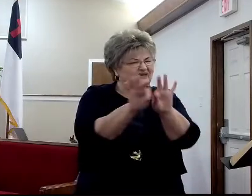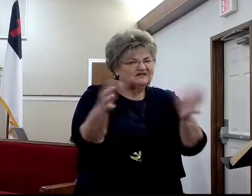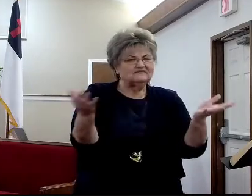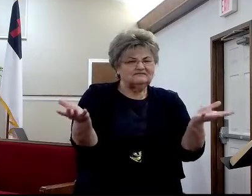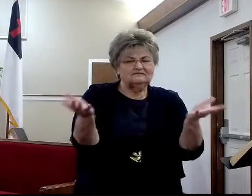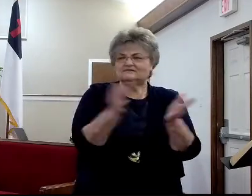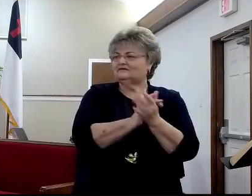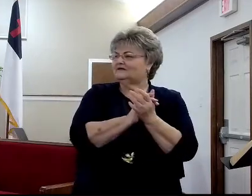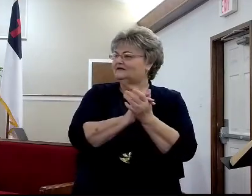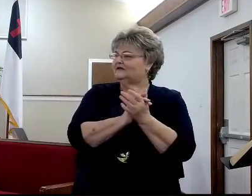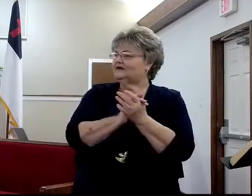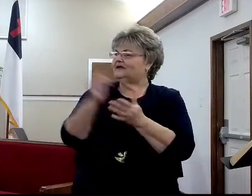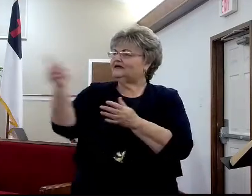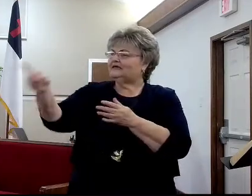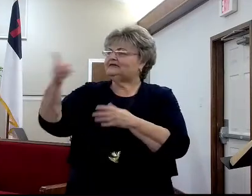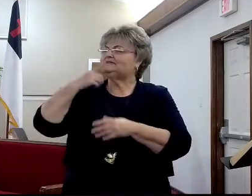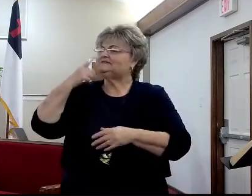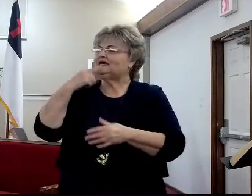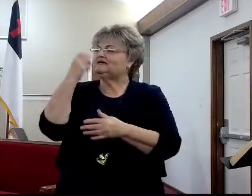Y'all didn't know you were going to think this morning.